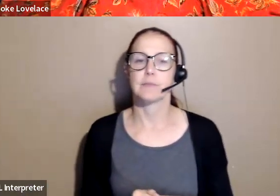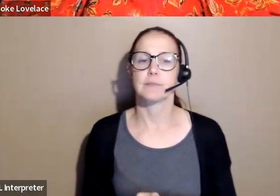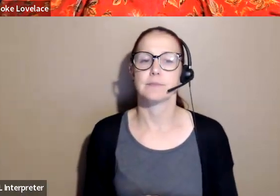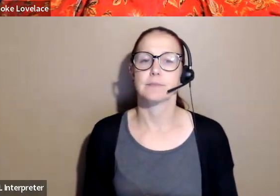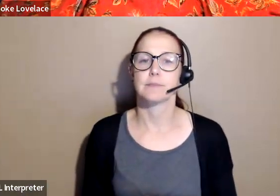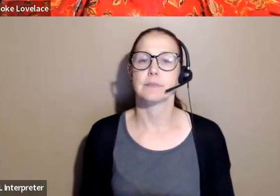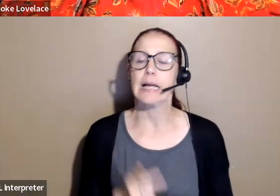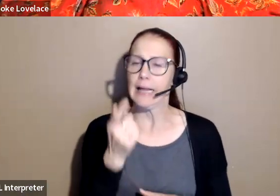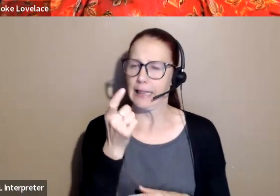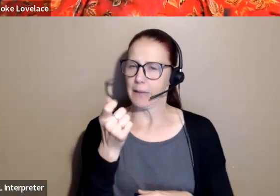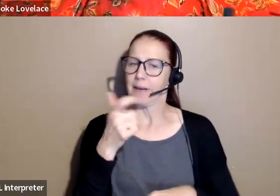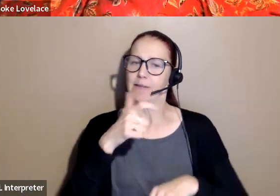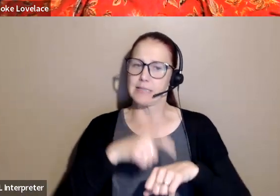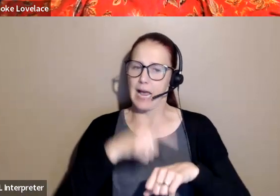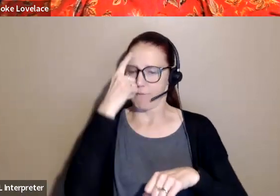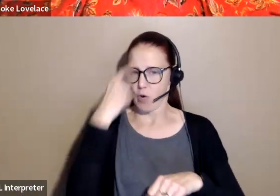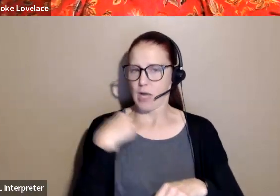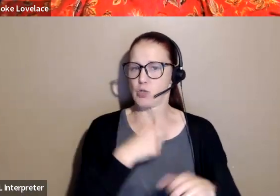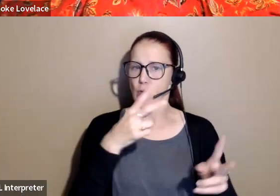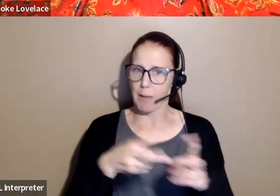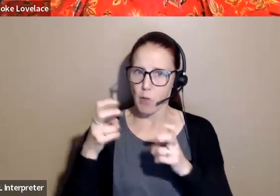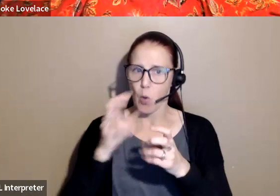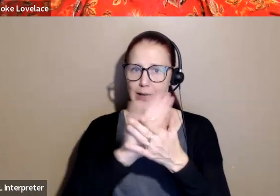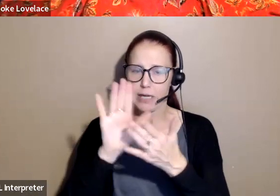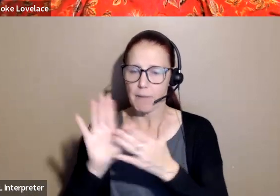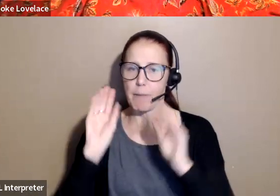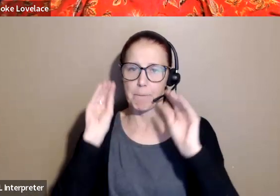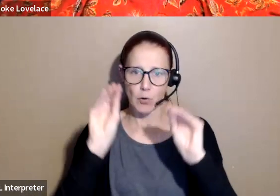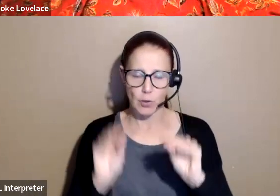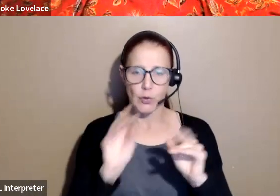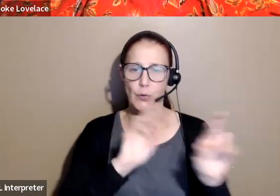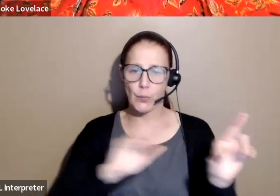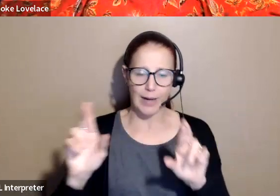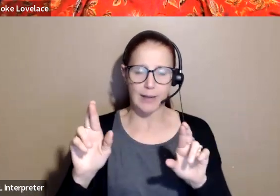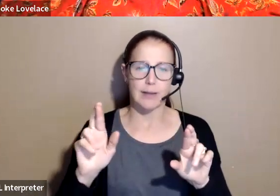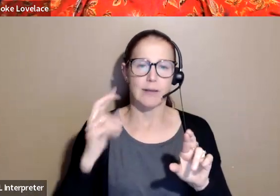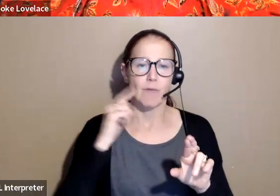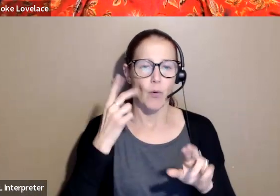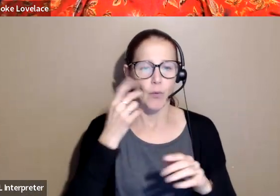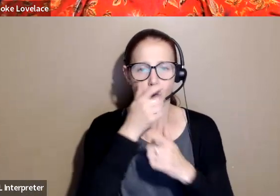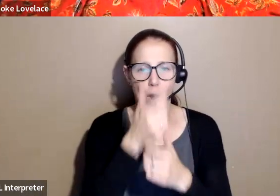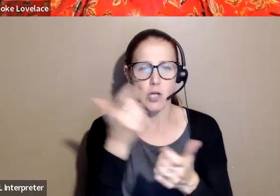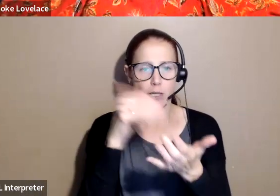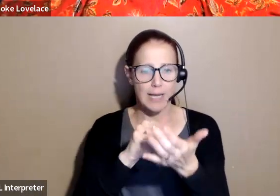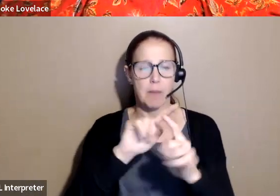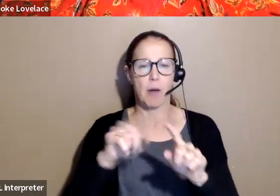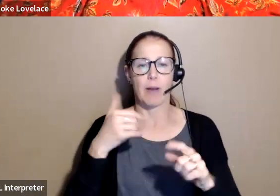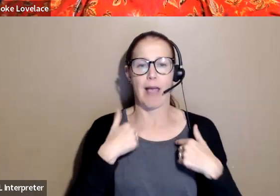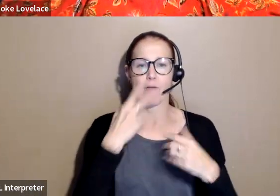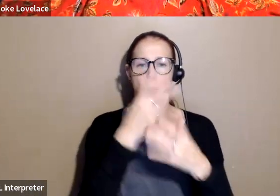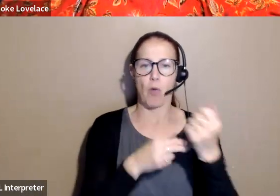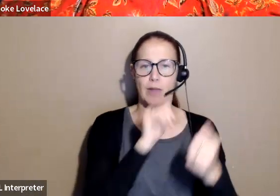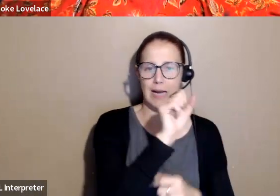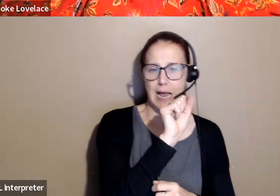does take a little bit for us to upload it and clean it up and get it all ready to go, but we have both an ASL